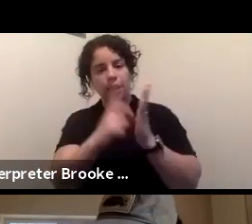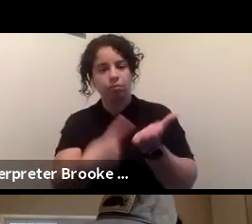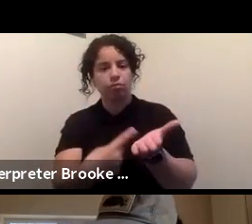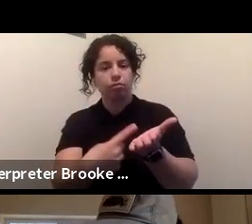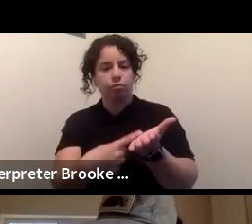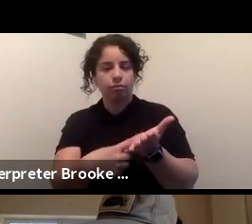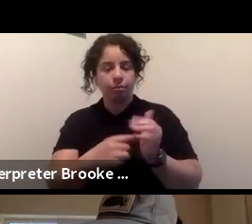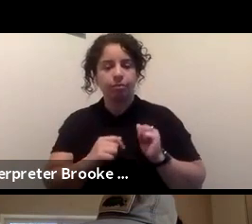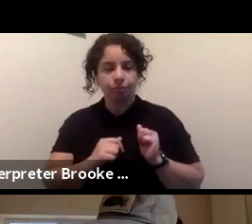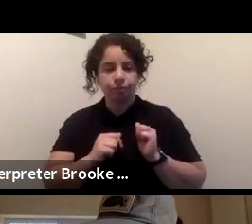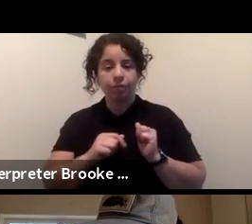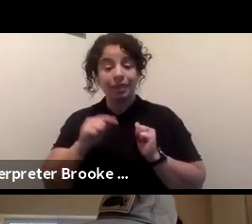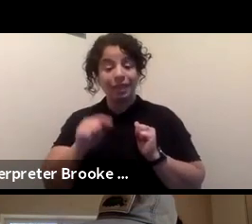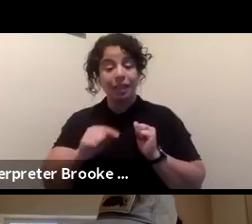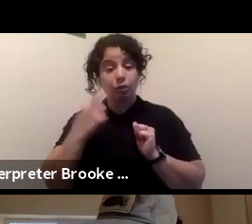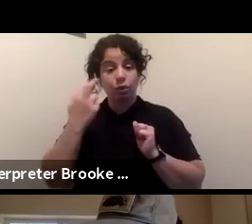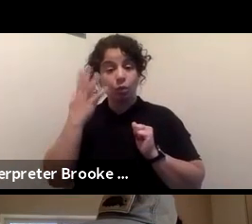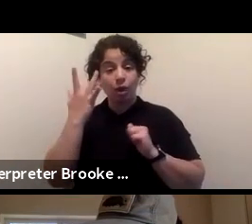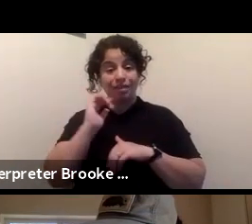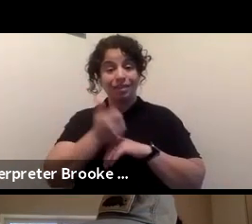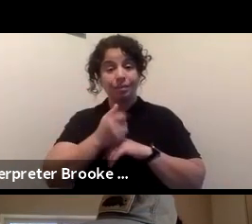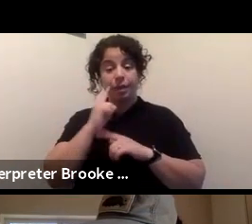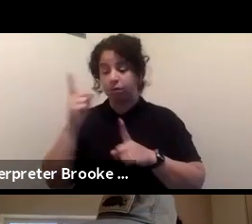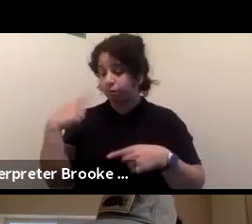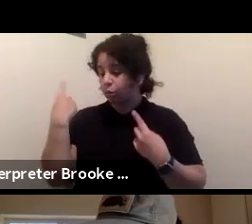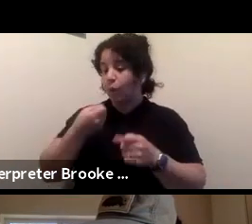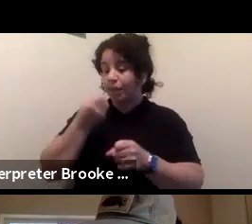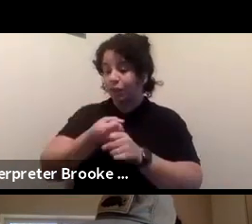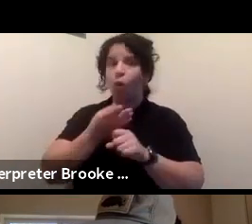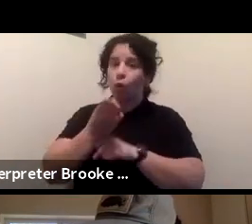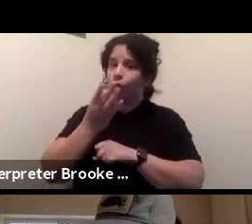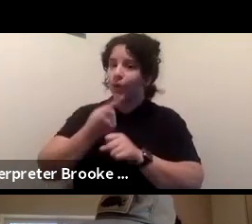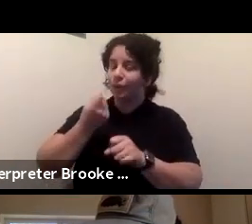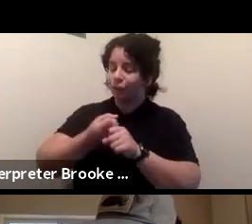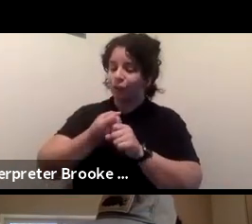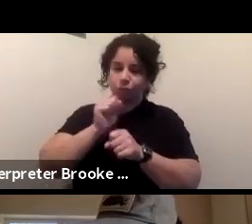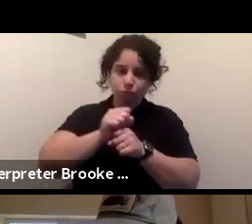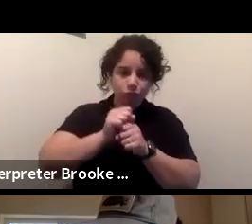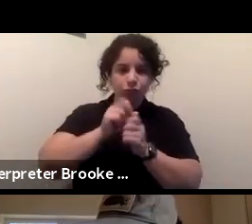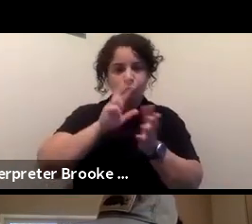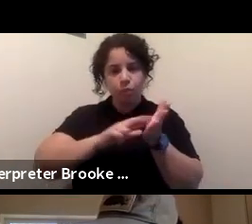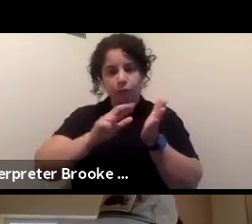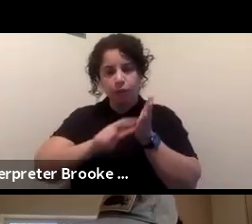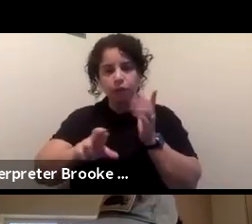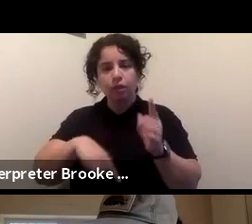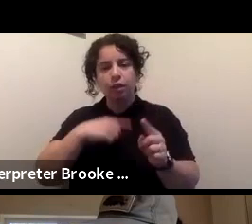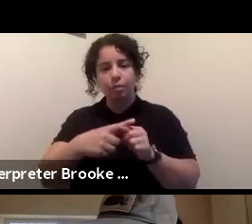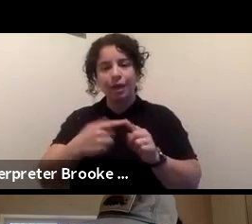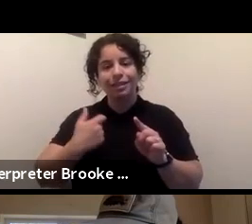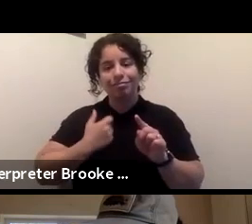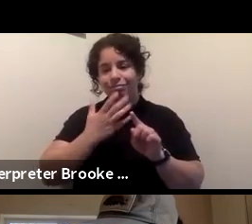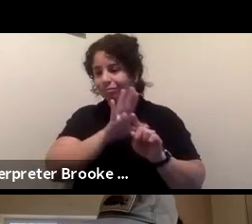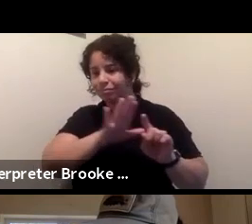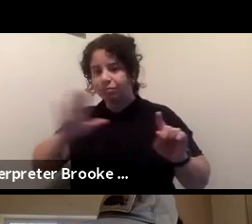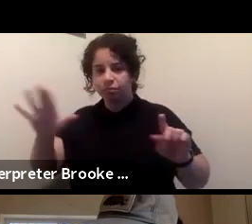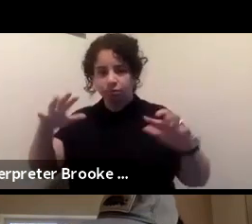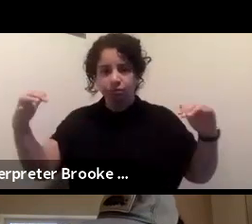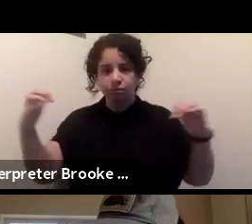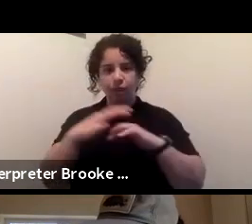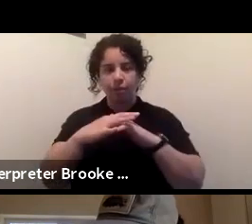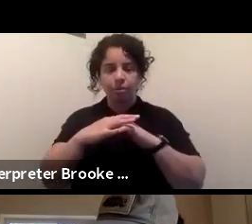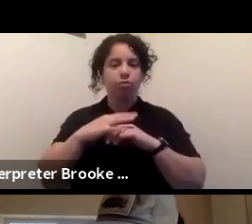series emerged from our year plus of work and research in transnational convening and creative collaboration